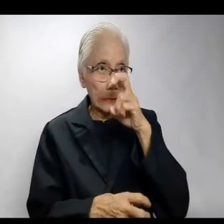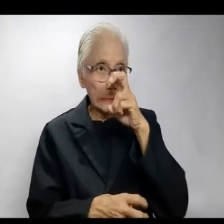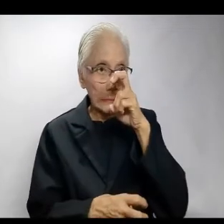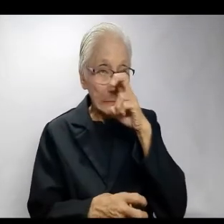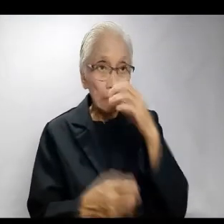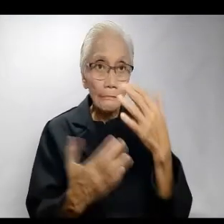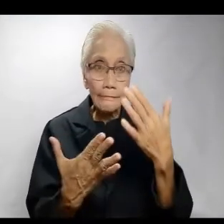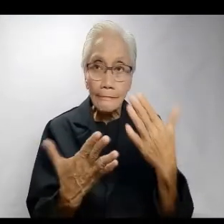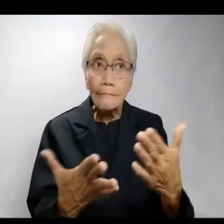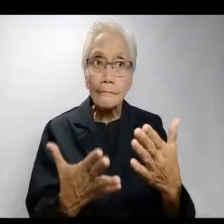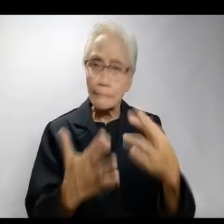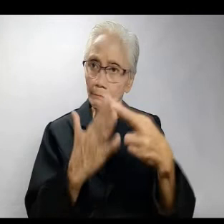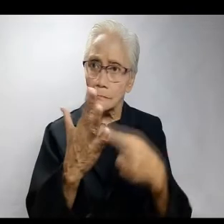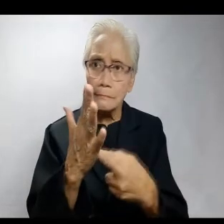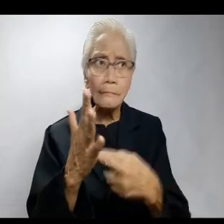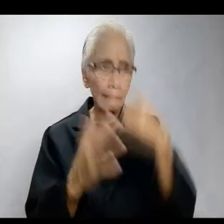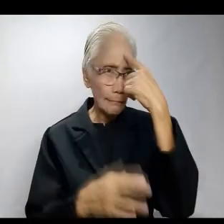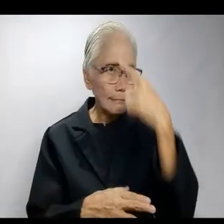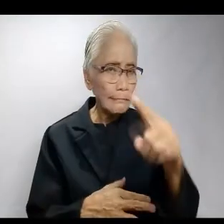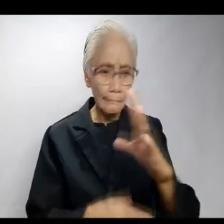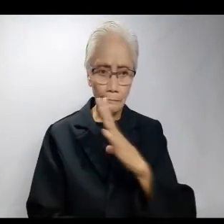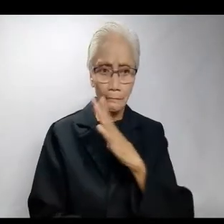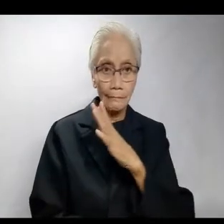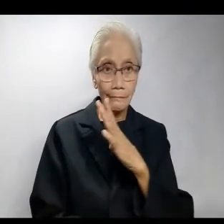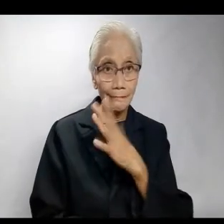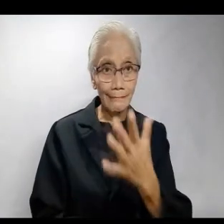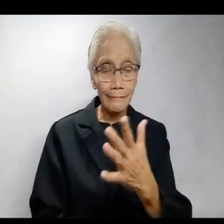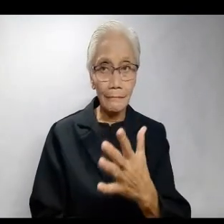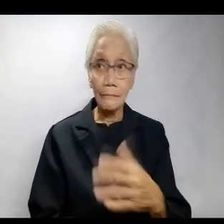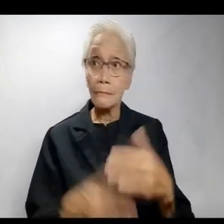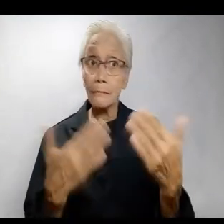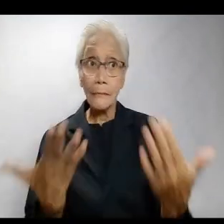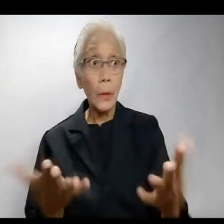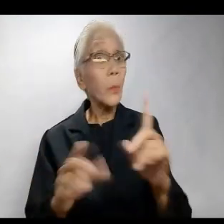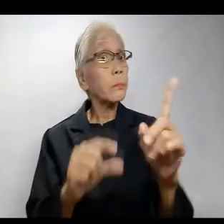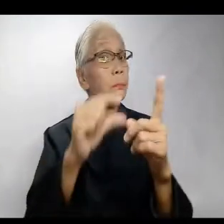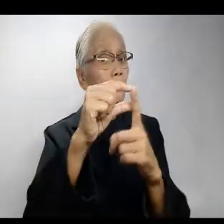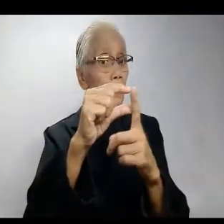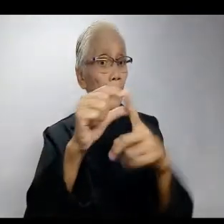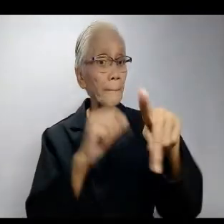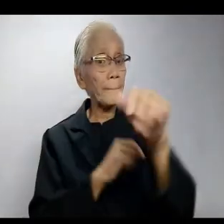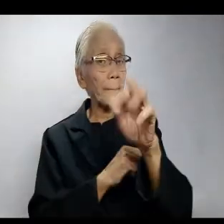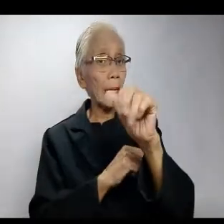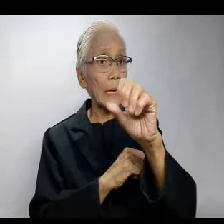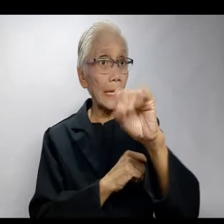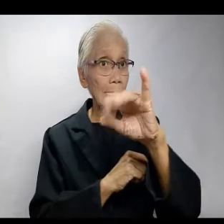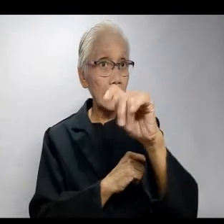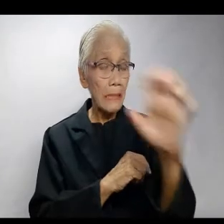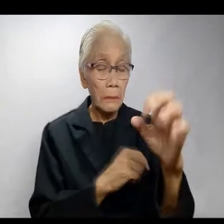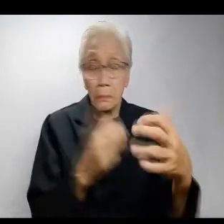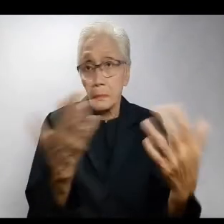strict adherence to rules and formalities. Now we come to the term